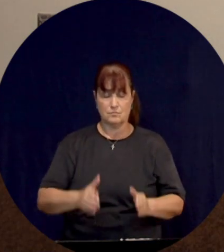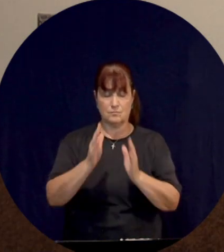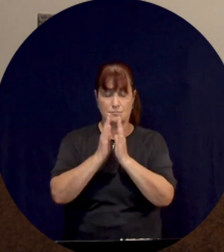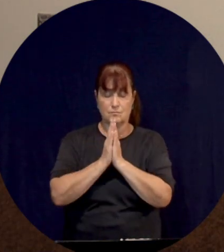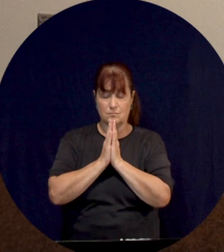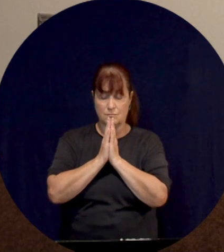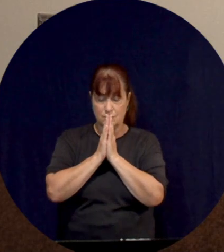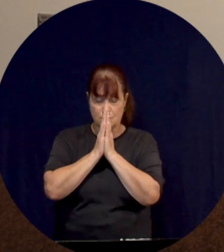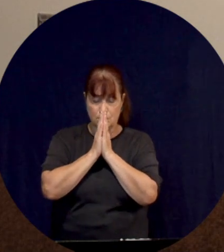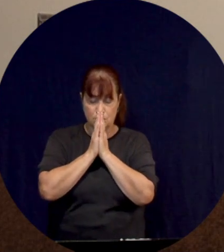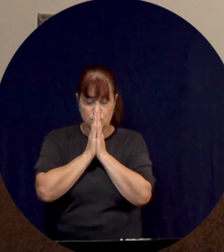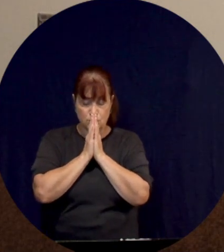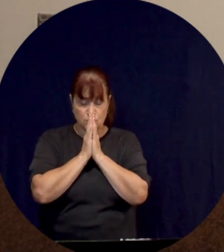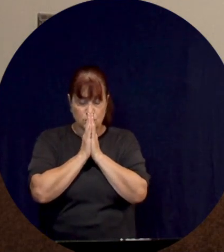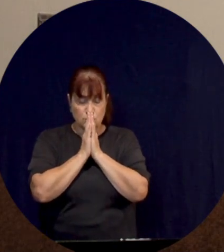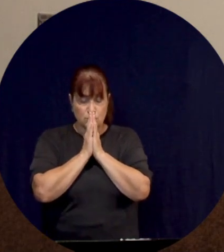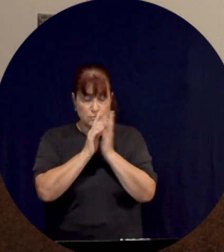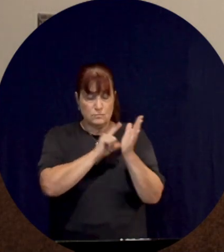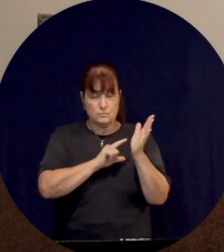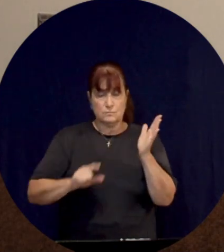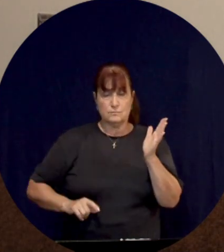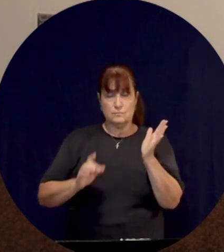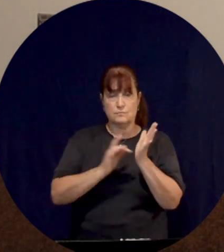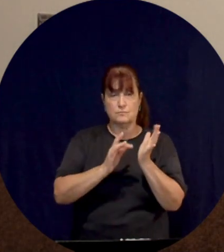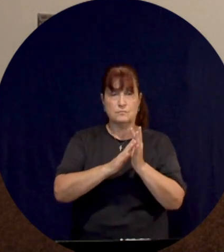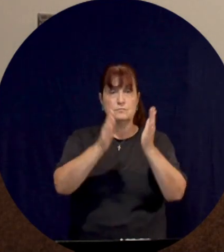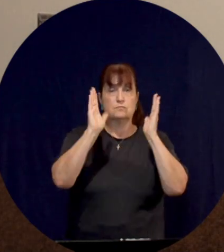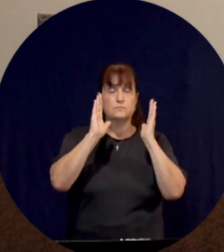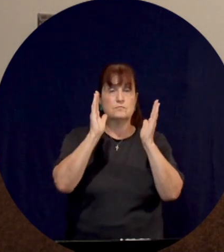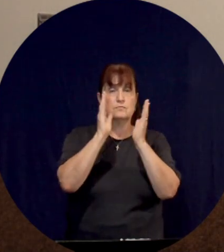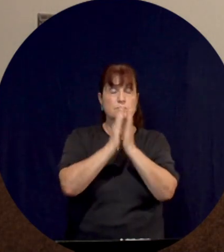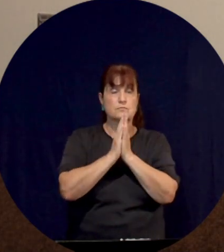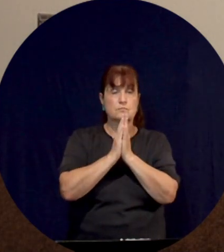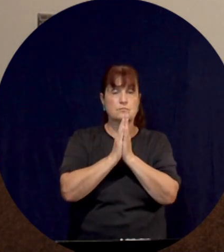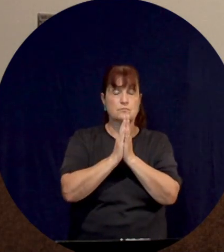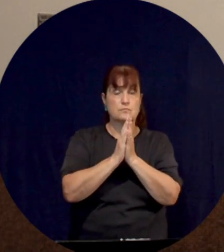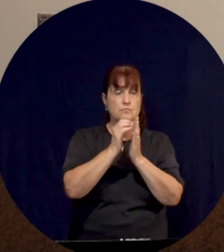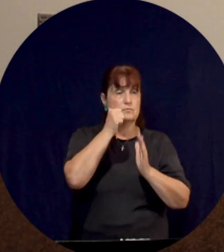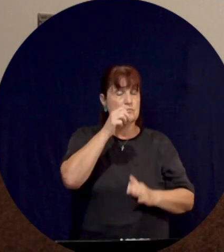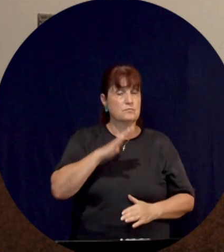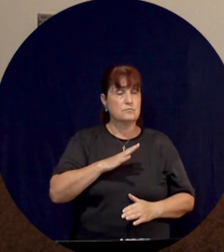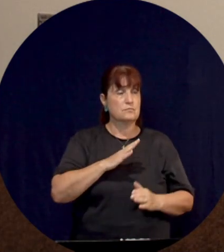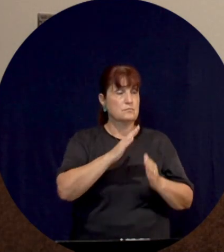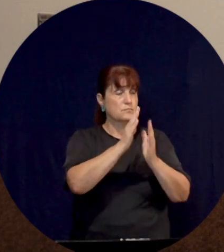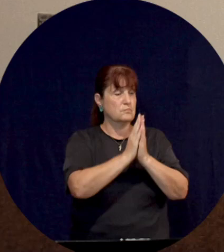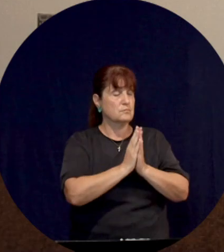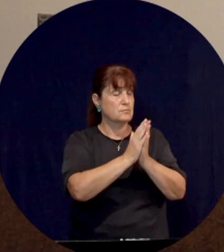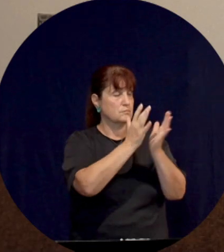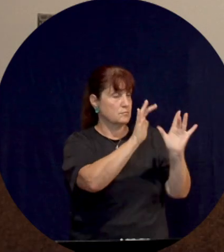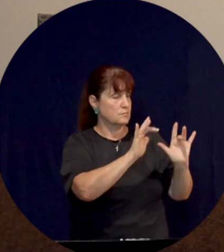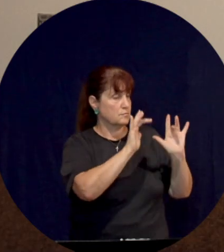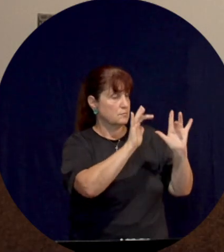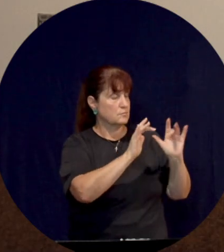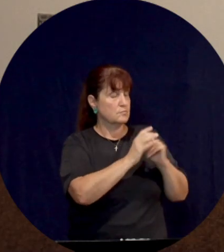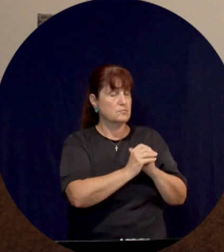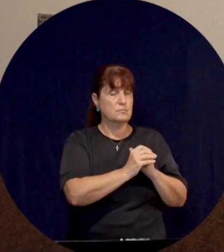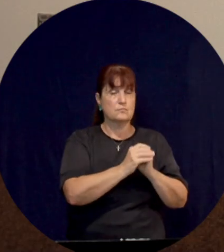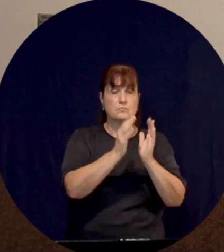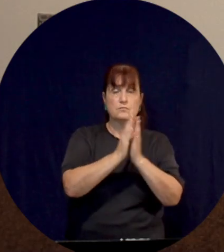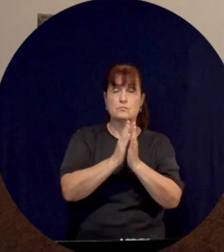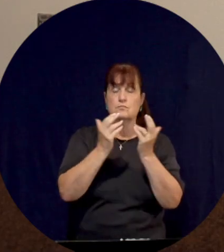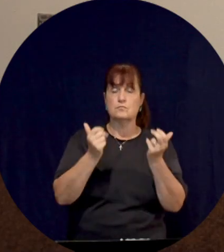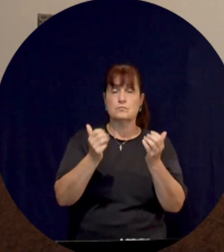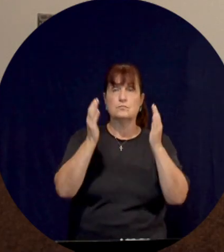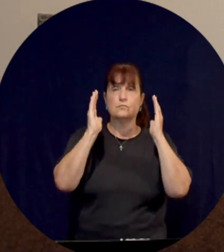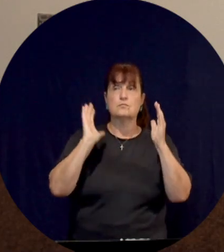pray. Lord Jesus, you heard the prayer of the woman who asked for your mercy. We ask you